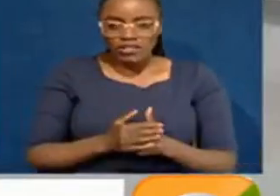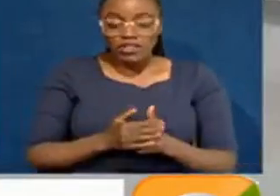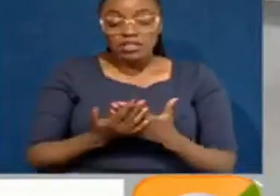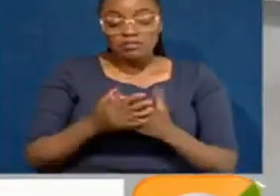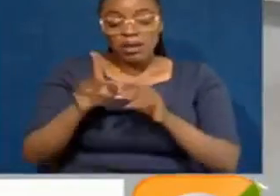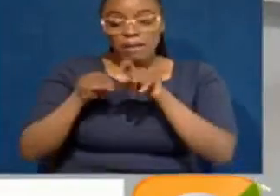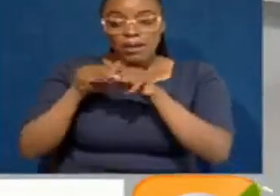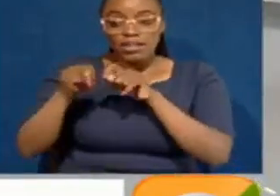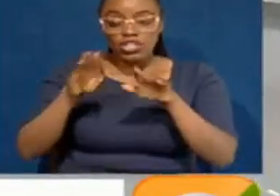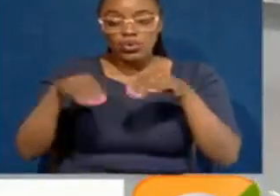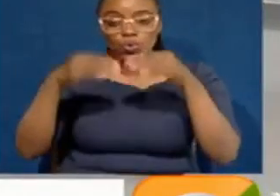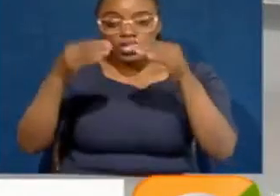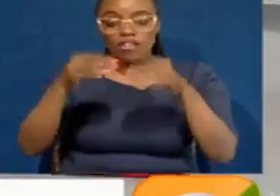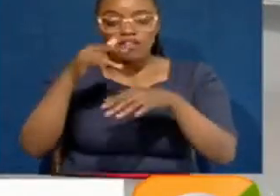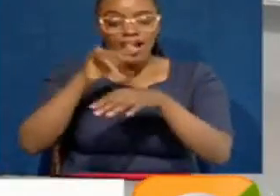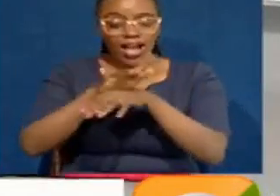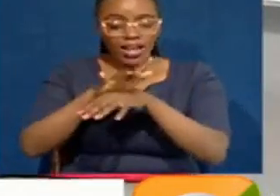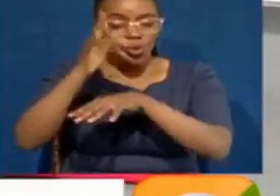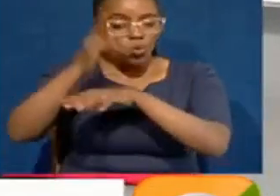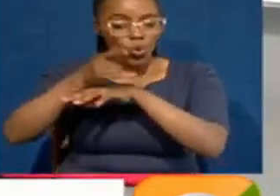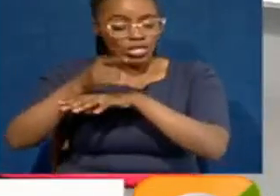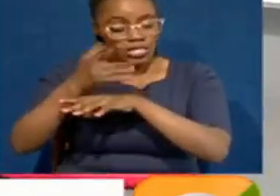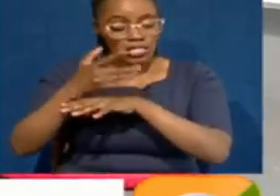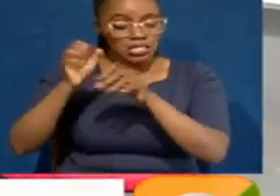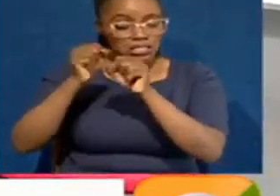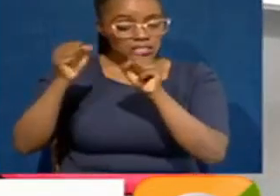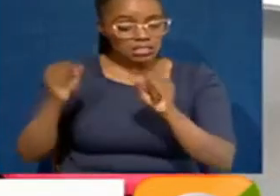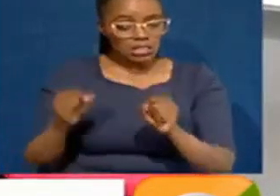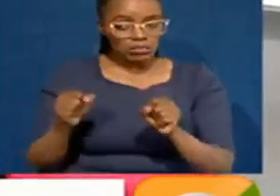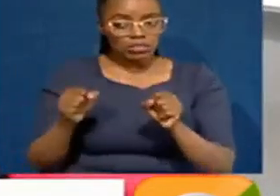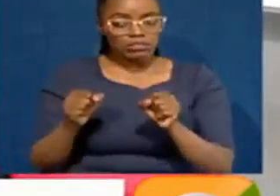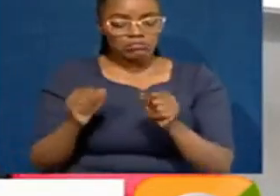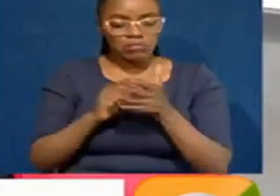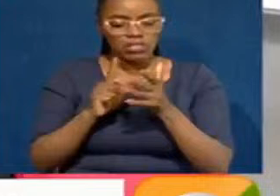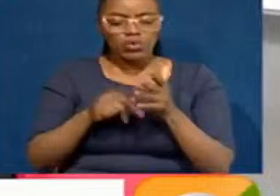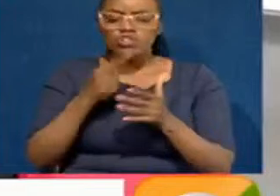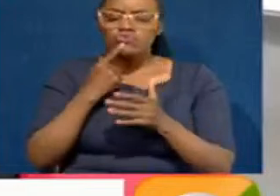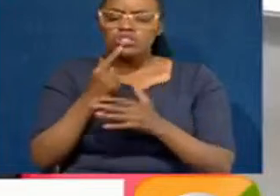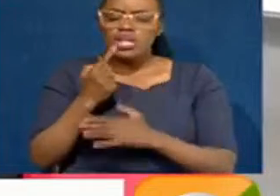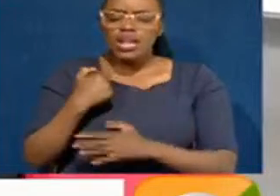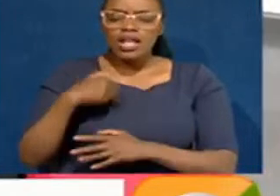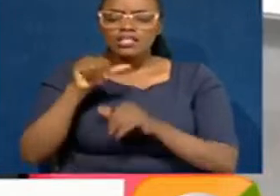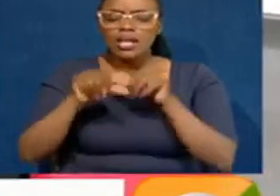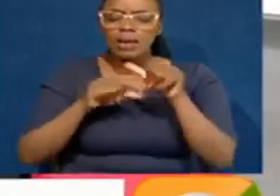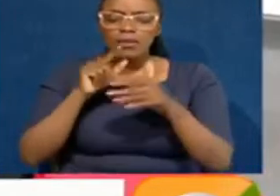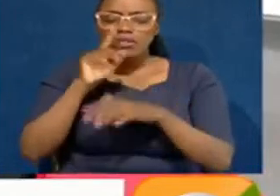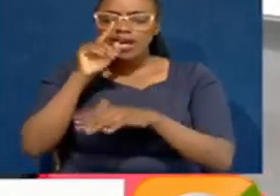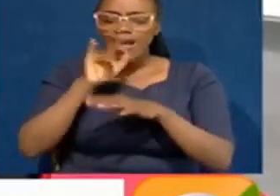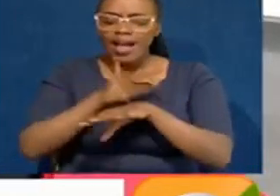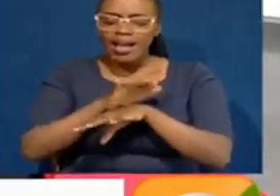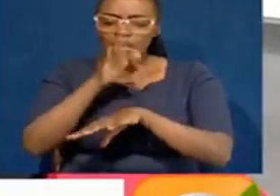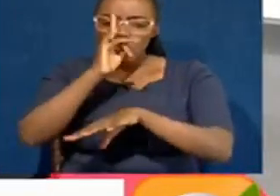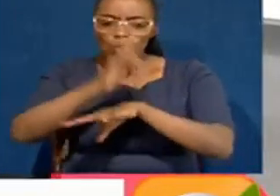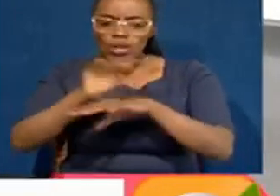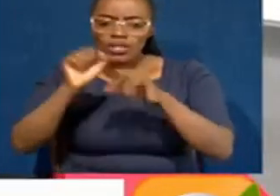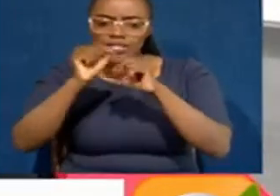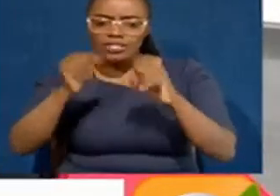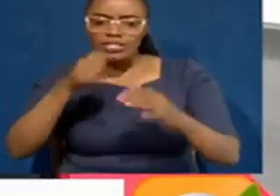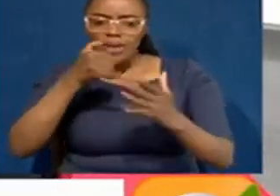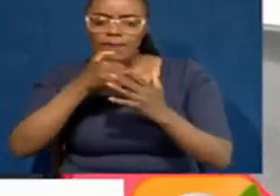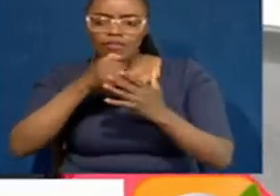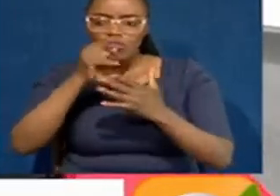monitoring, you're also providing early warning systems. So tell us about what an early warning system